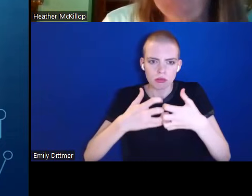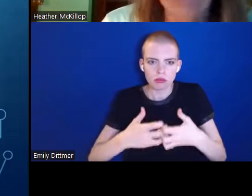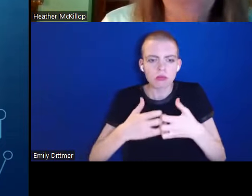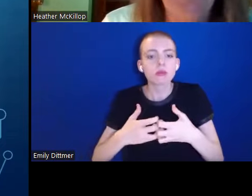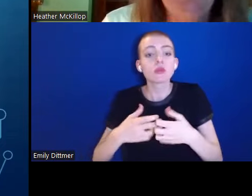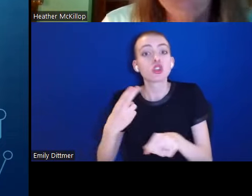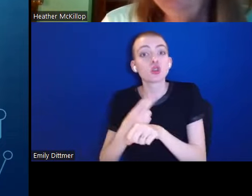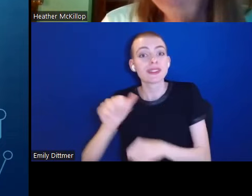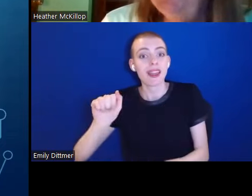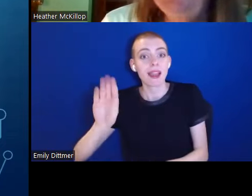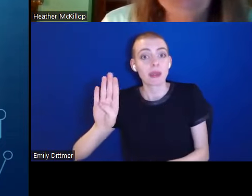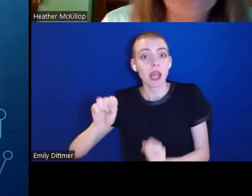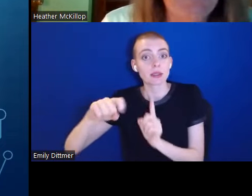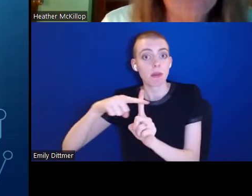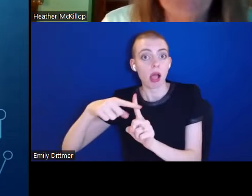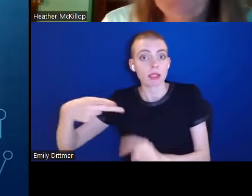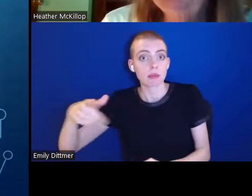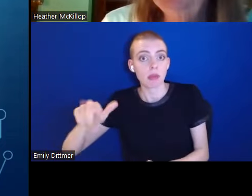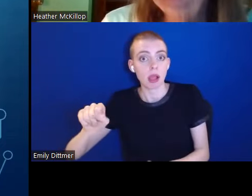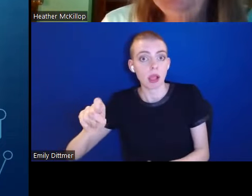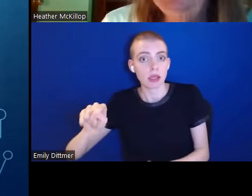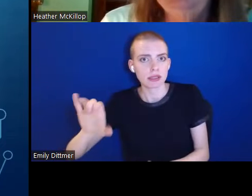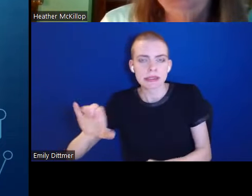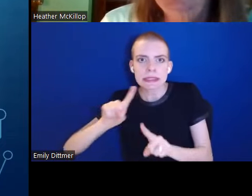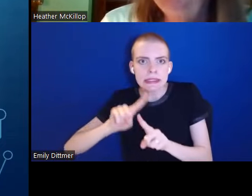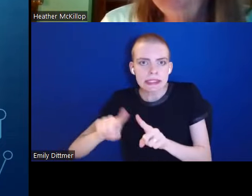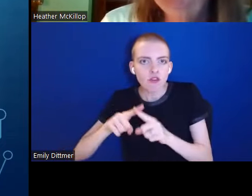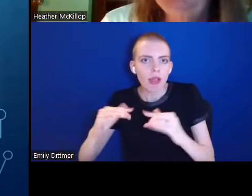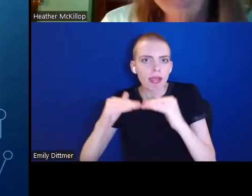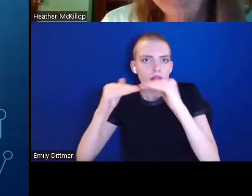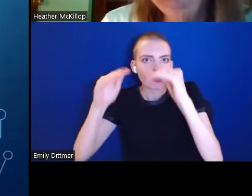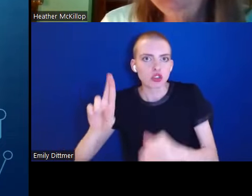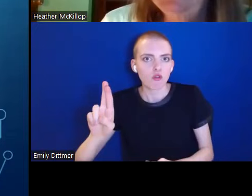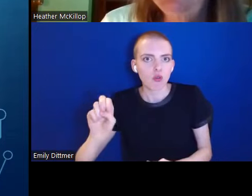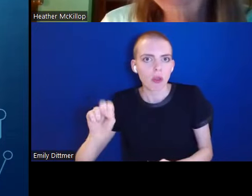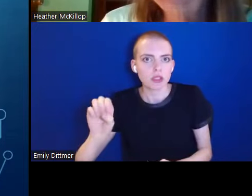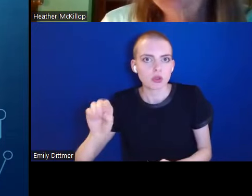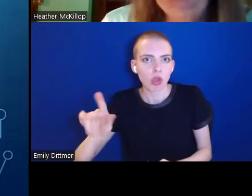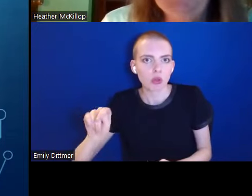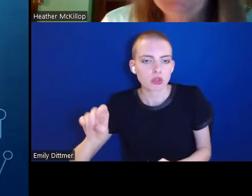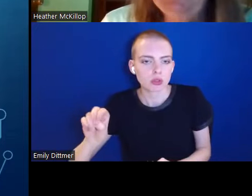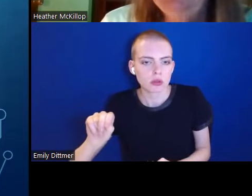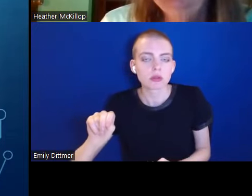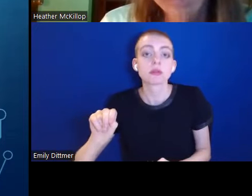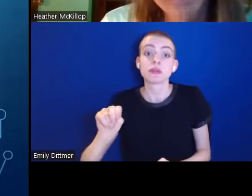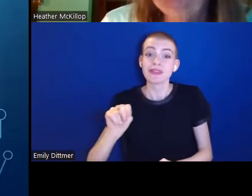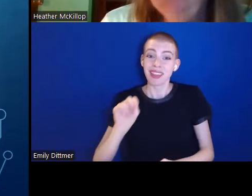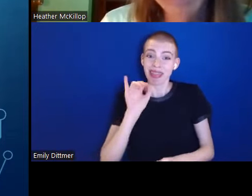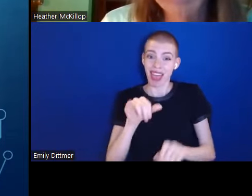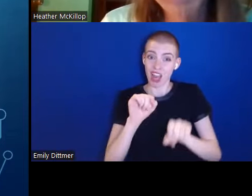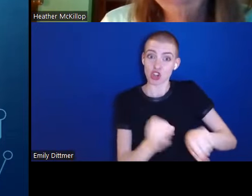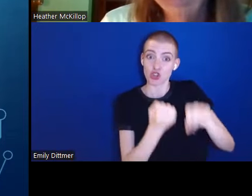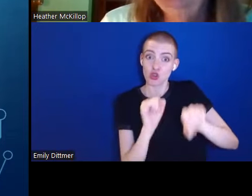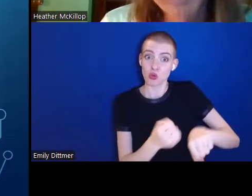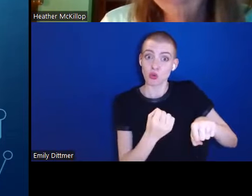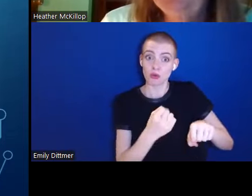plus plastic at various scales of resolution. We printed the canoe paddle